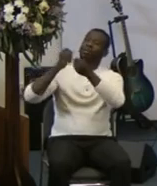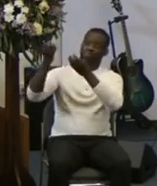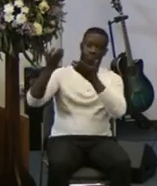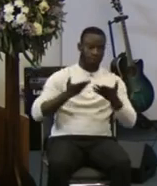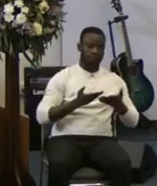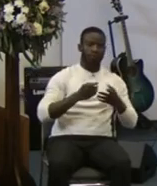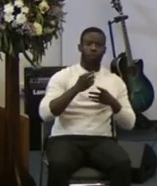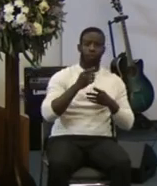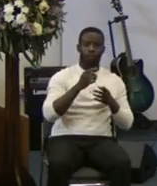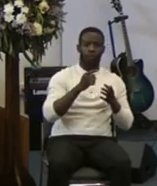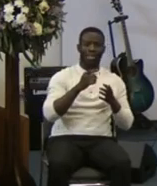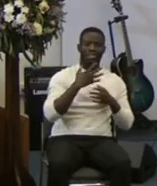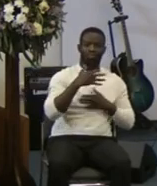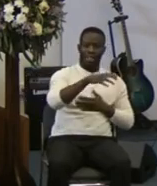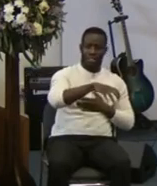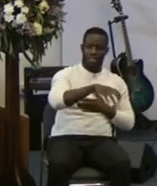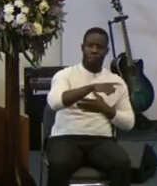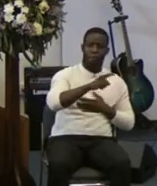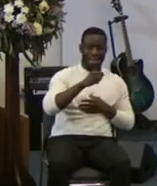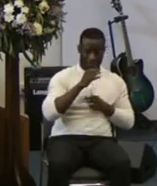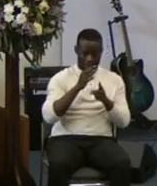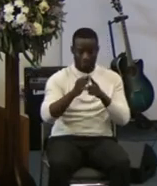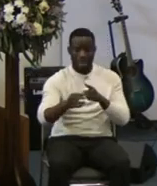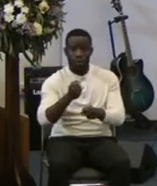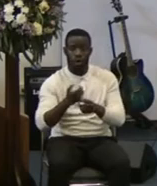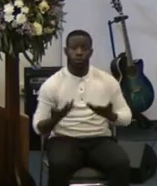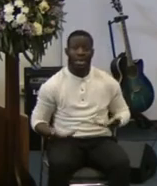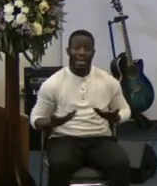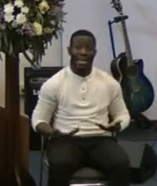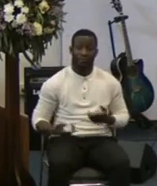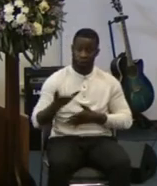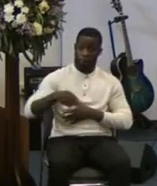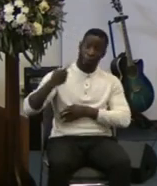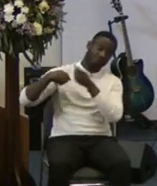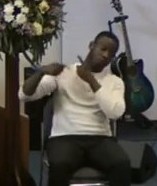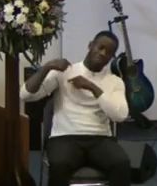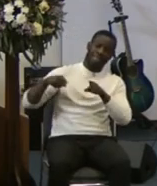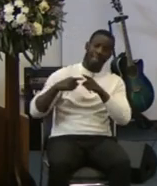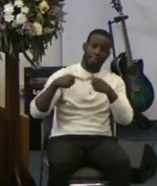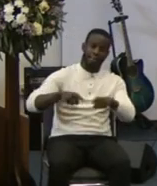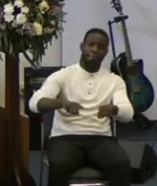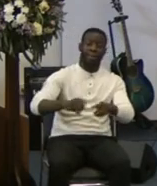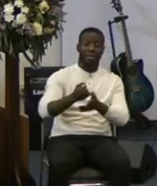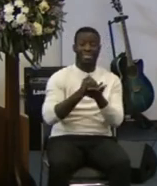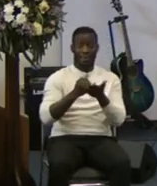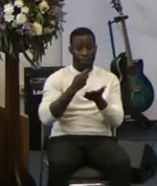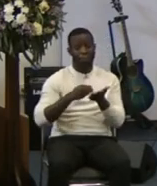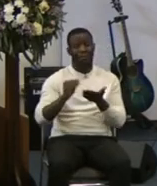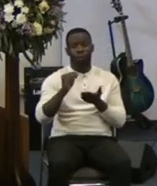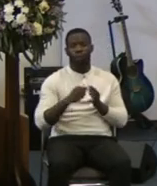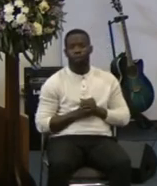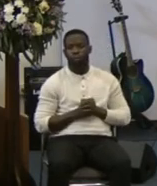people Israel, but they can be applied to your church today. We're certainly comforted that our sins have been paid